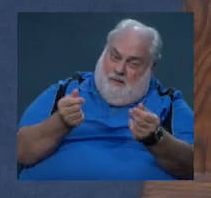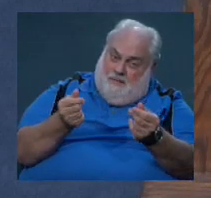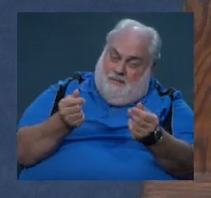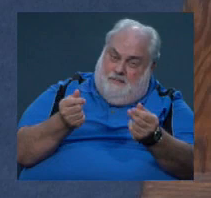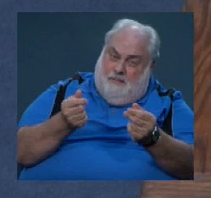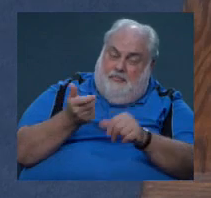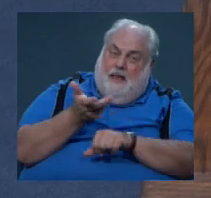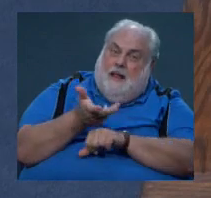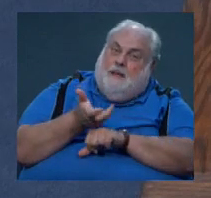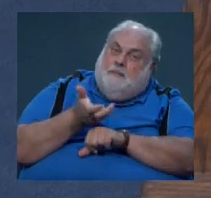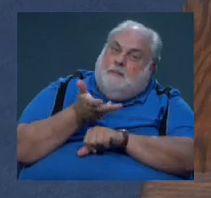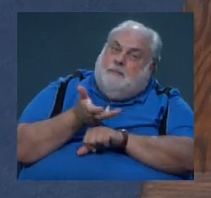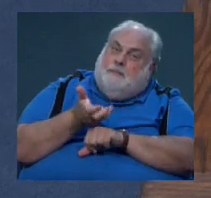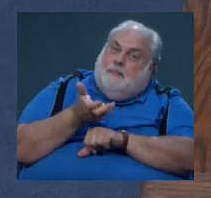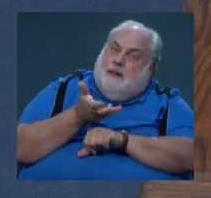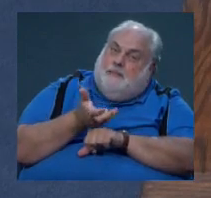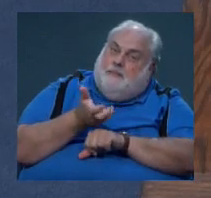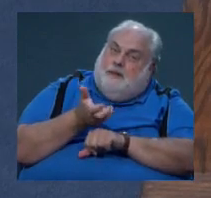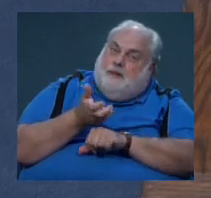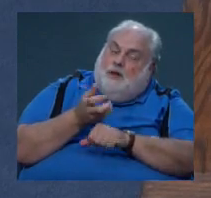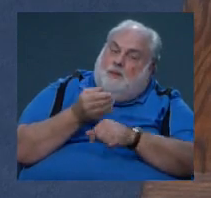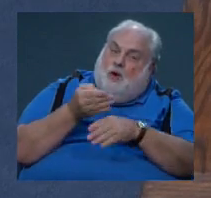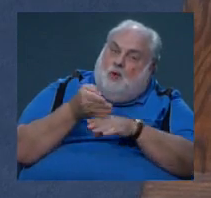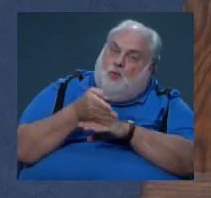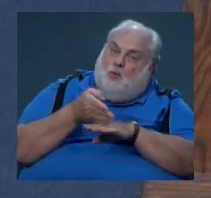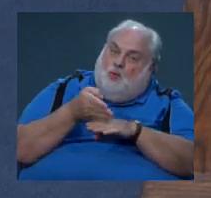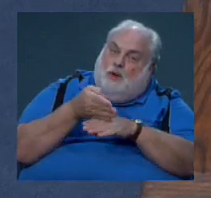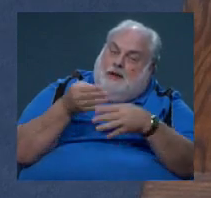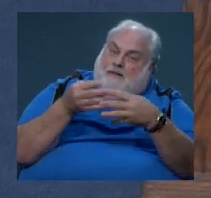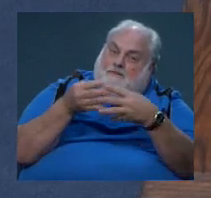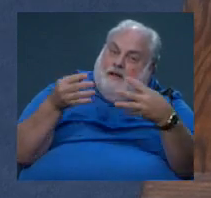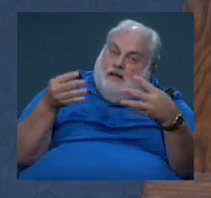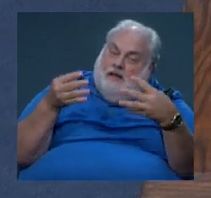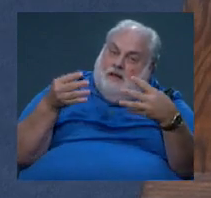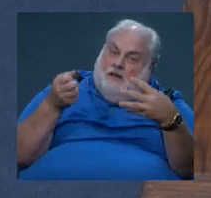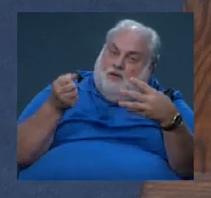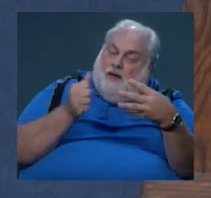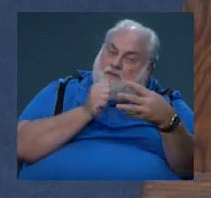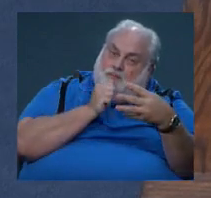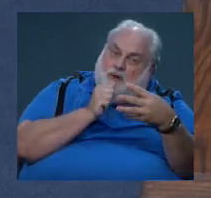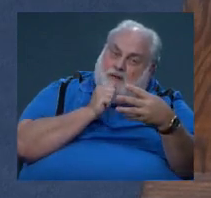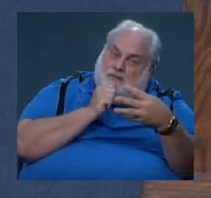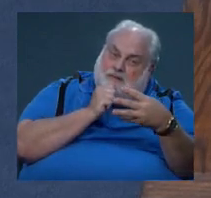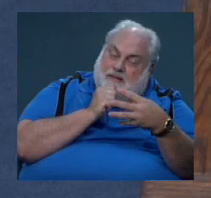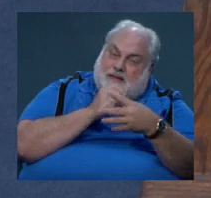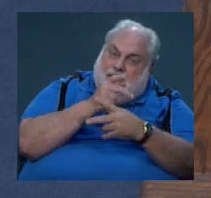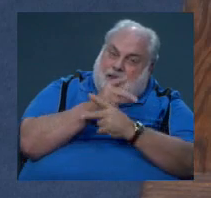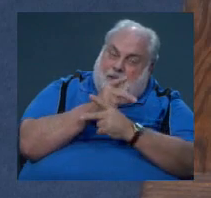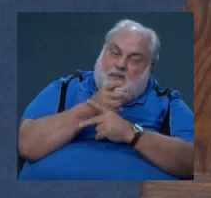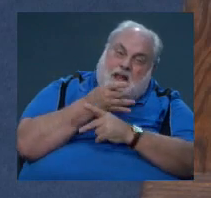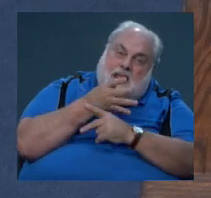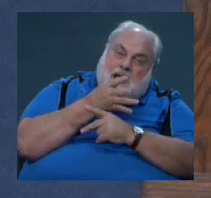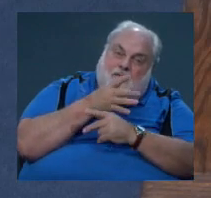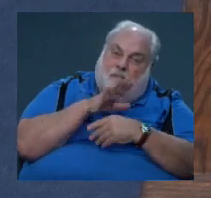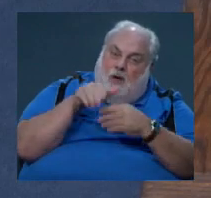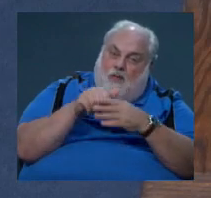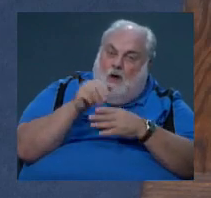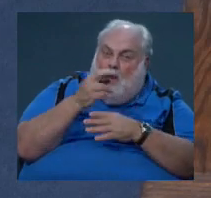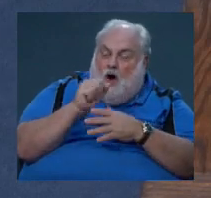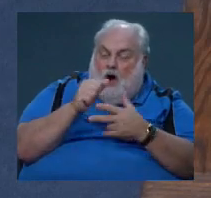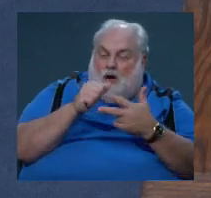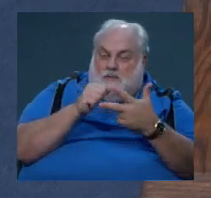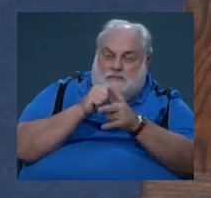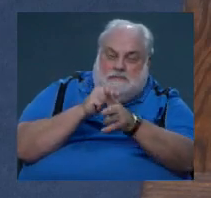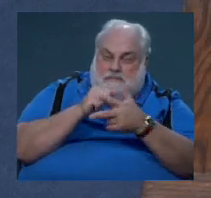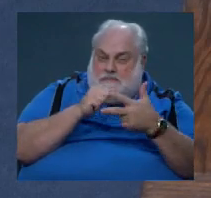And I begged and pleaded to get a wood fence just to have some privacy, to keep the lights from all these cars into